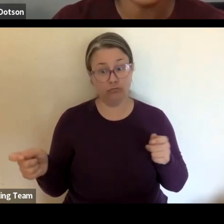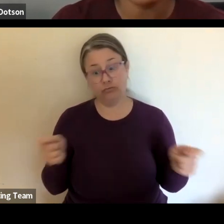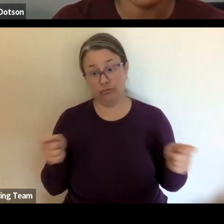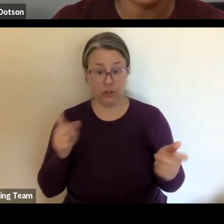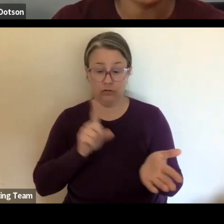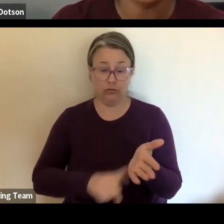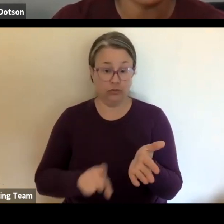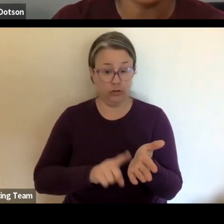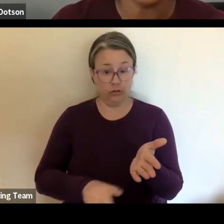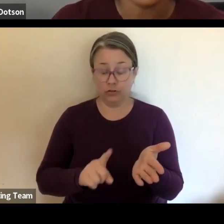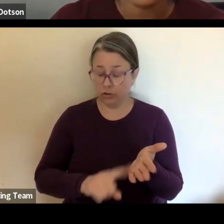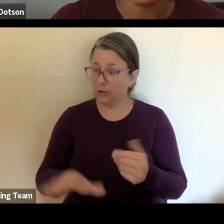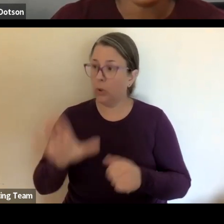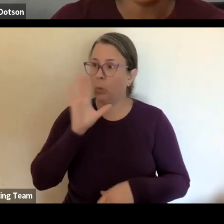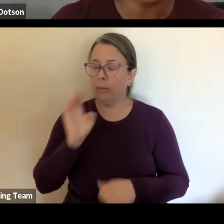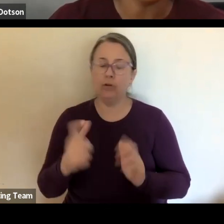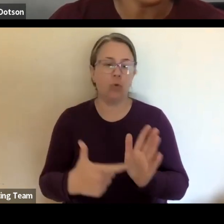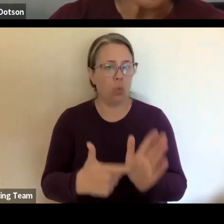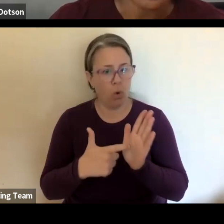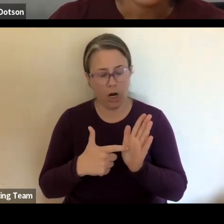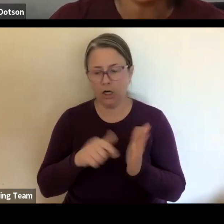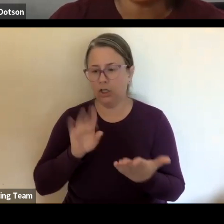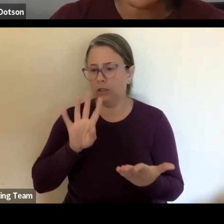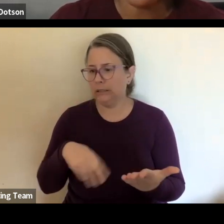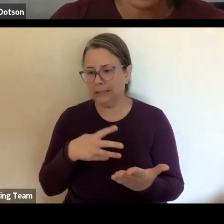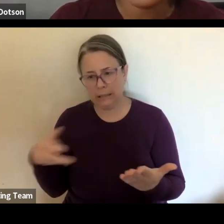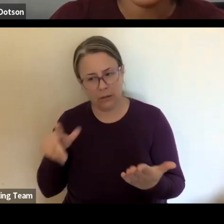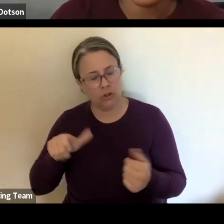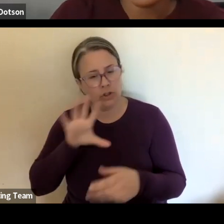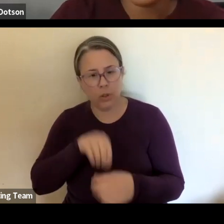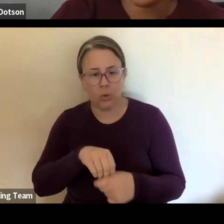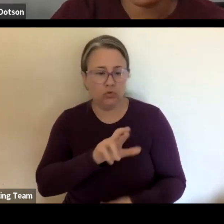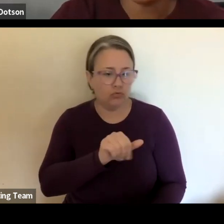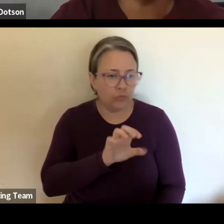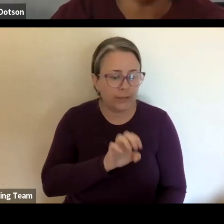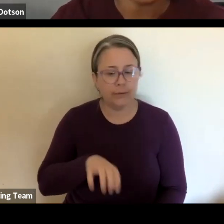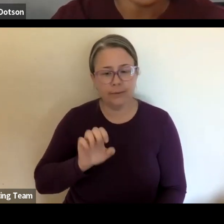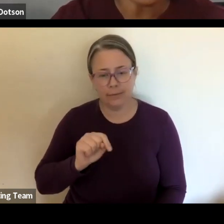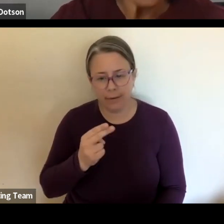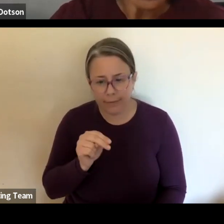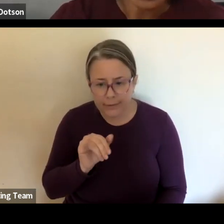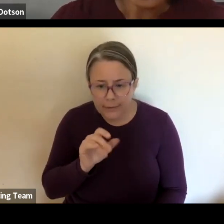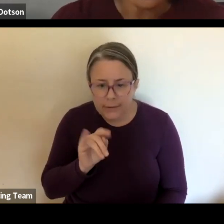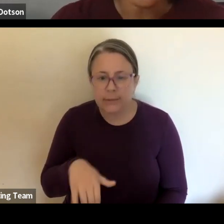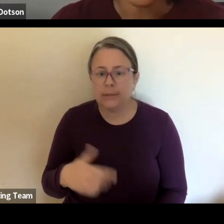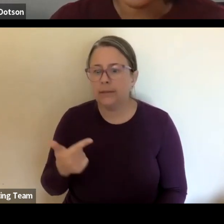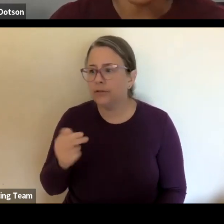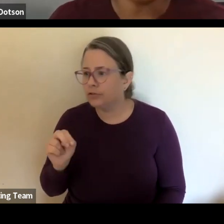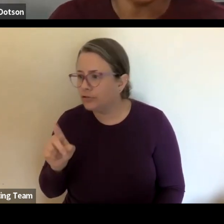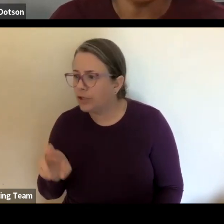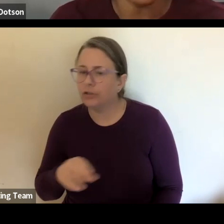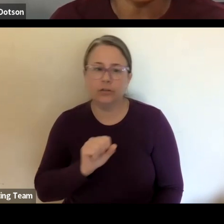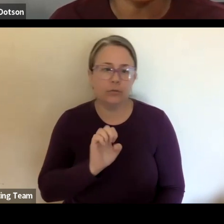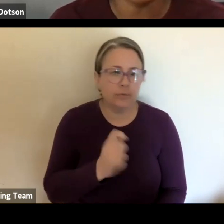ethnicity, sex, age, SES, and maybe even some other variables, and that be mandatory. Now, some things like SES, I know people don't